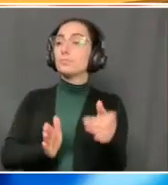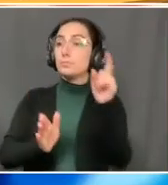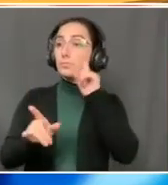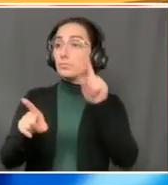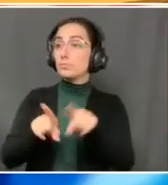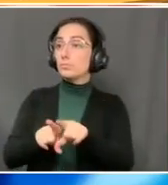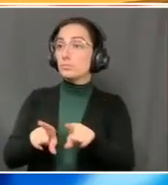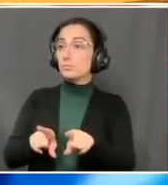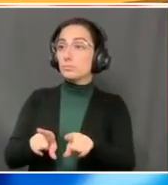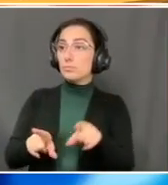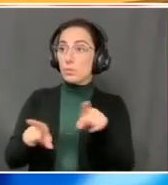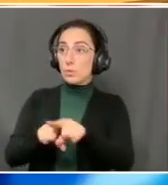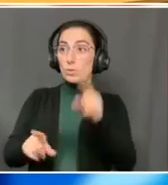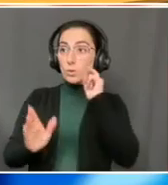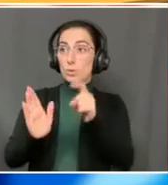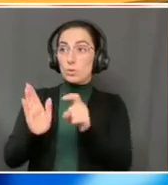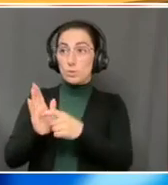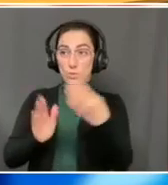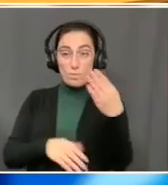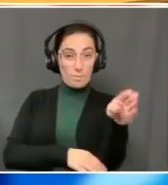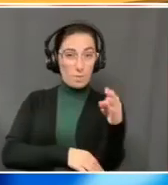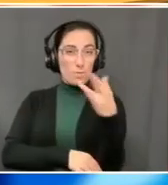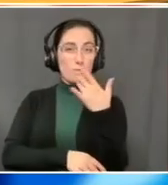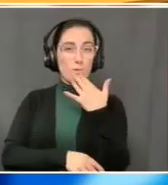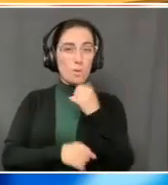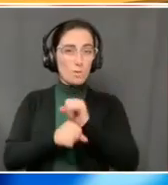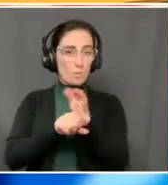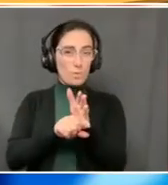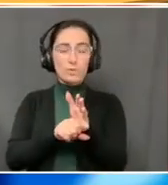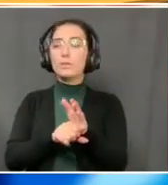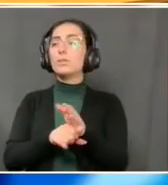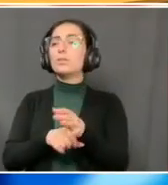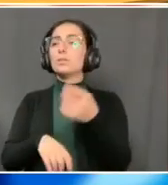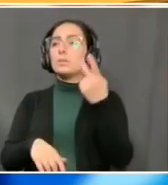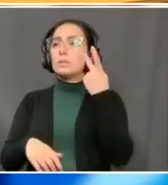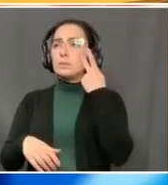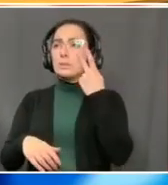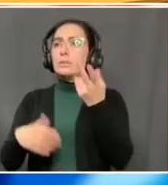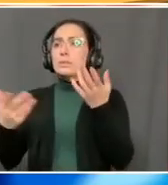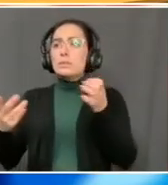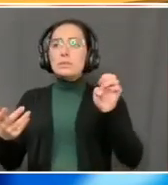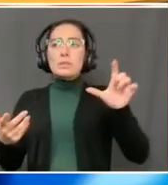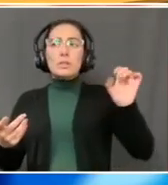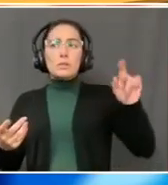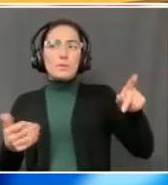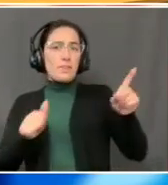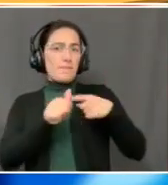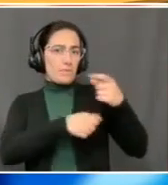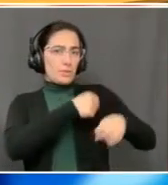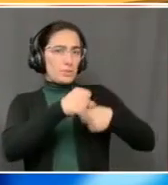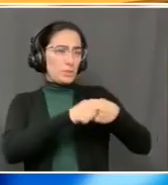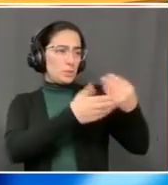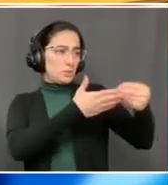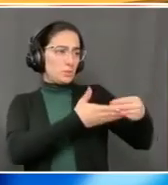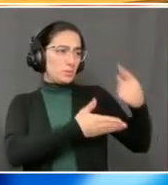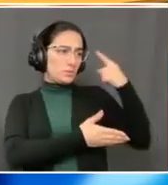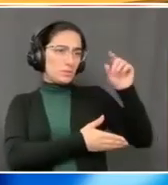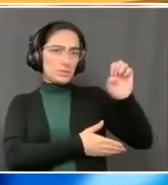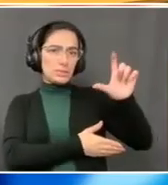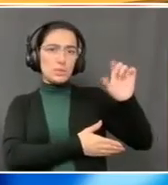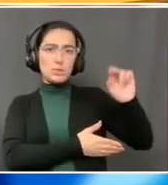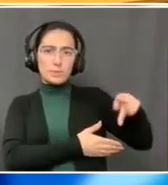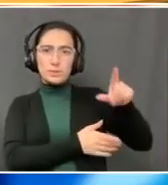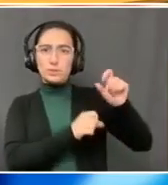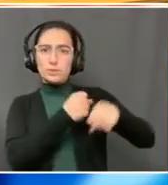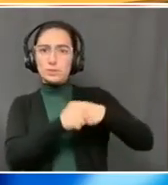in the blue, as well as upon the inception of ELOP, the first year of expenditures for ELOP being in